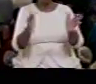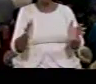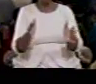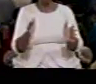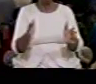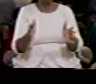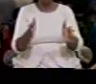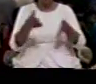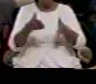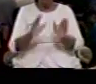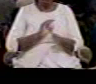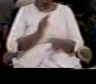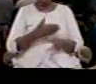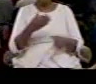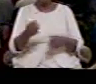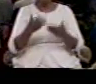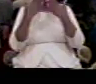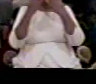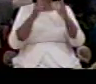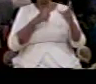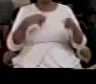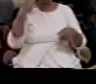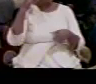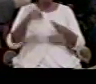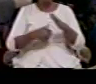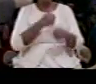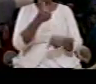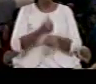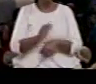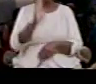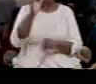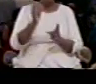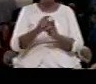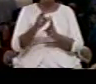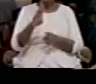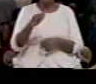word by saving souls,